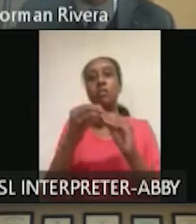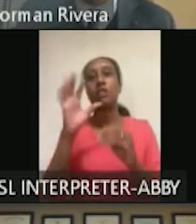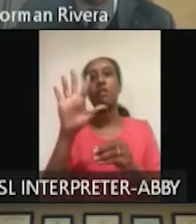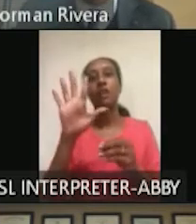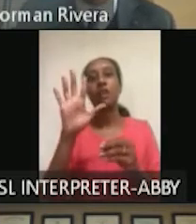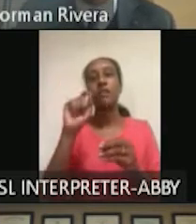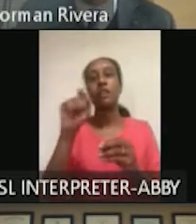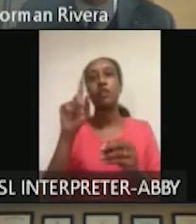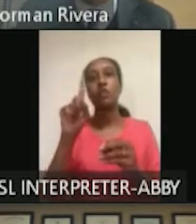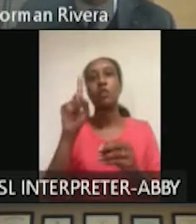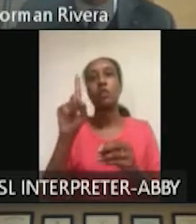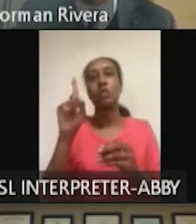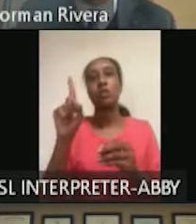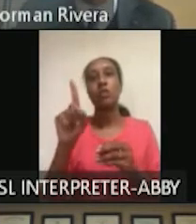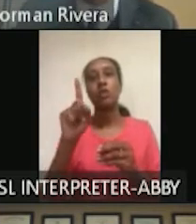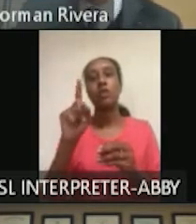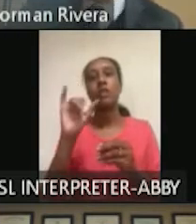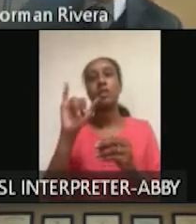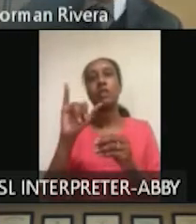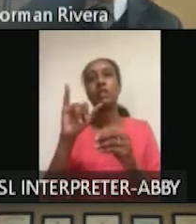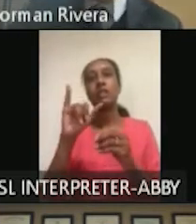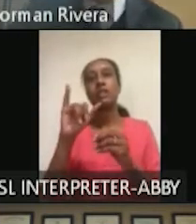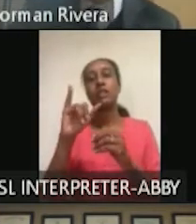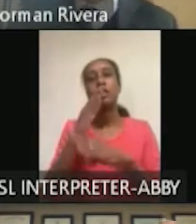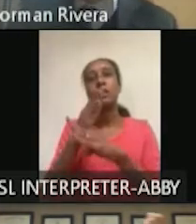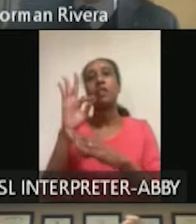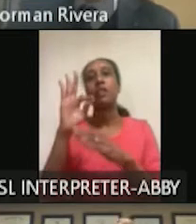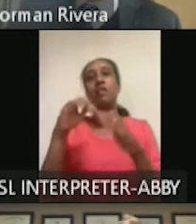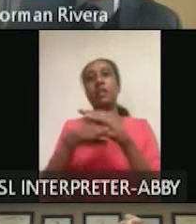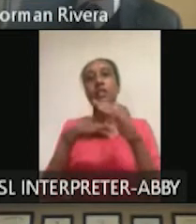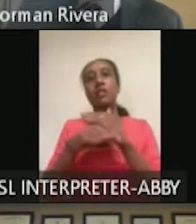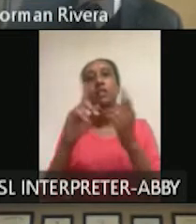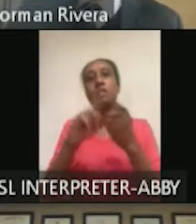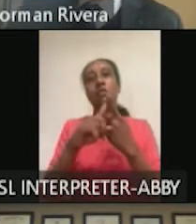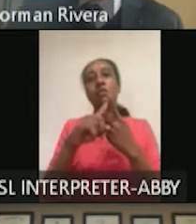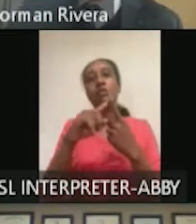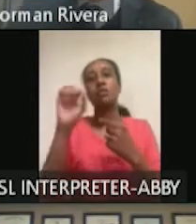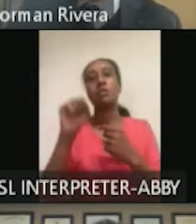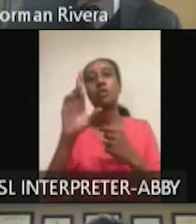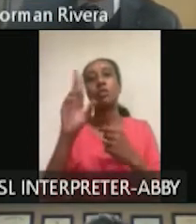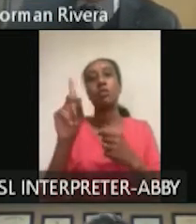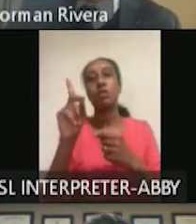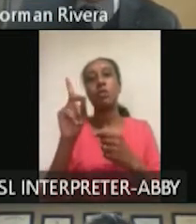15-111, which pertains to denial of access to Suitland Road. Next slide, please.